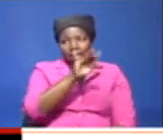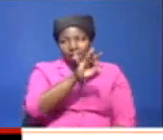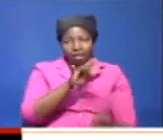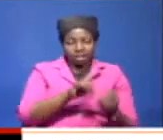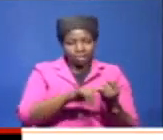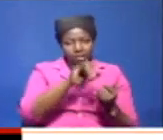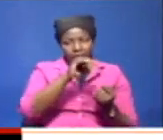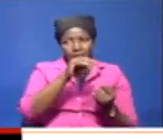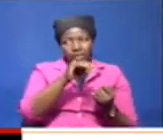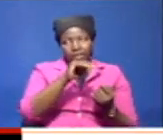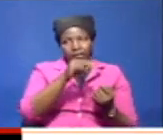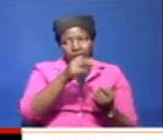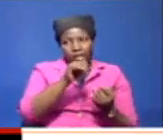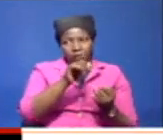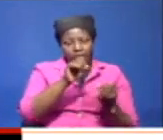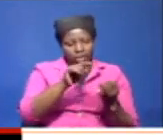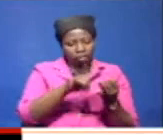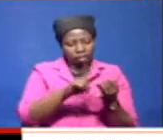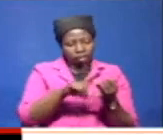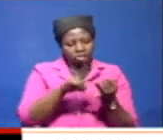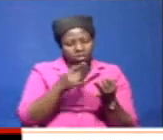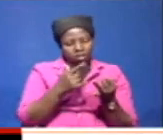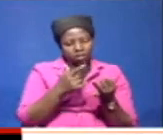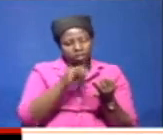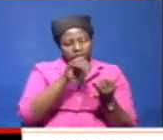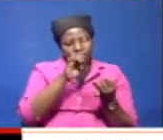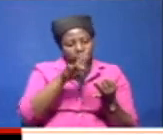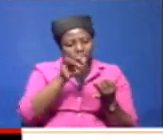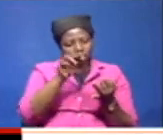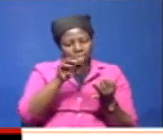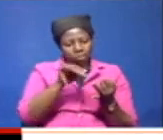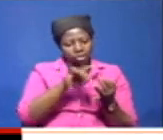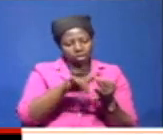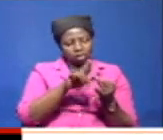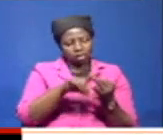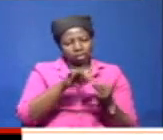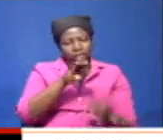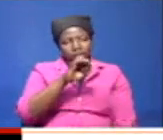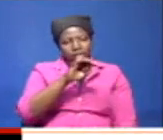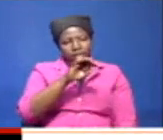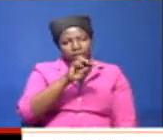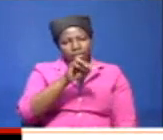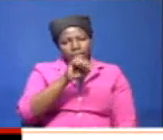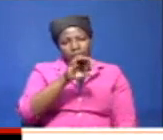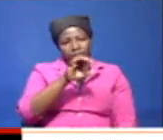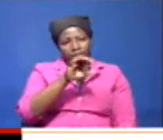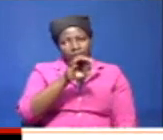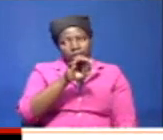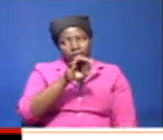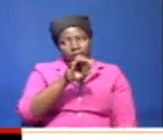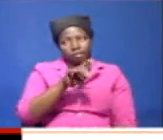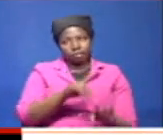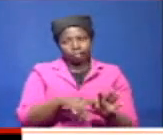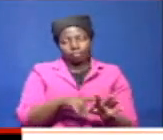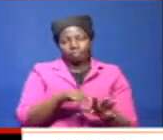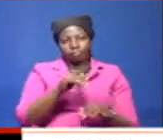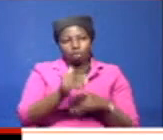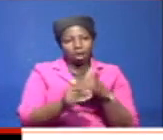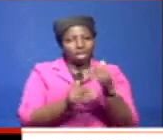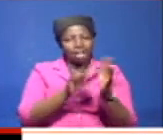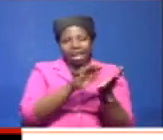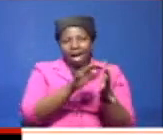Jeremy, and Jeremiah and McRae. Yeah. How was their progression stage by stage? Well, I think they